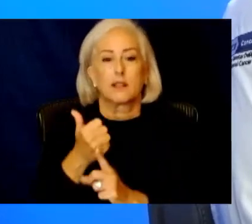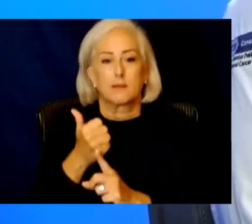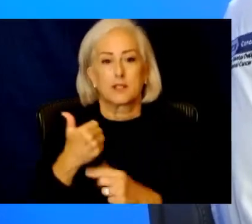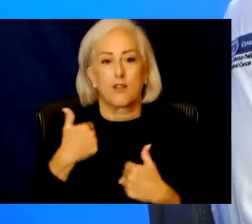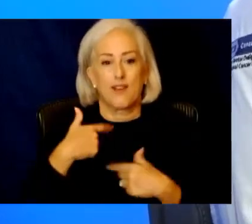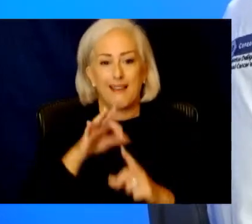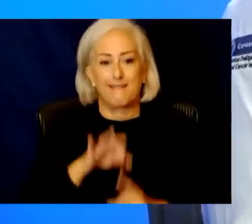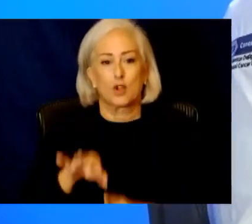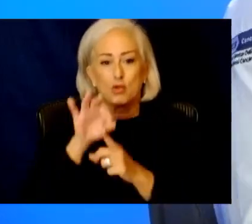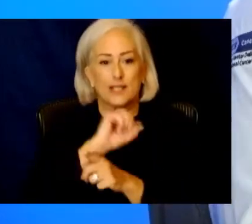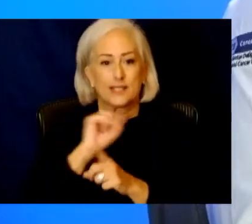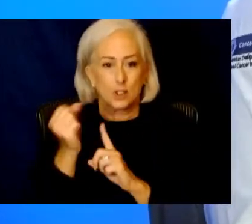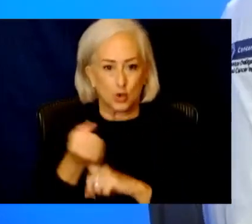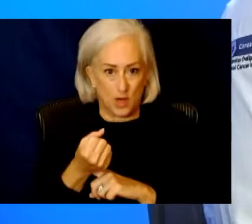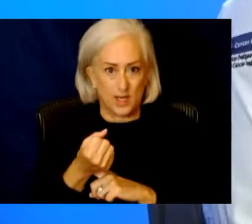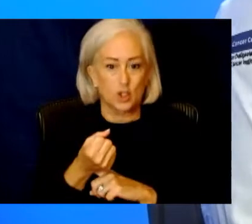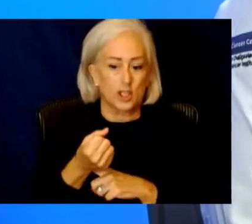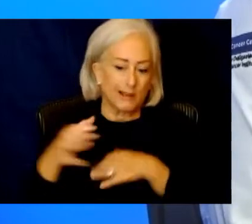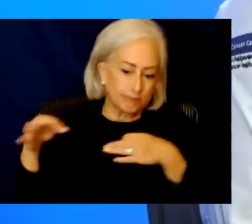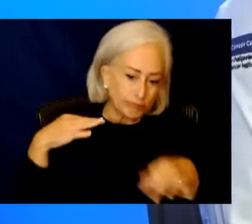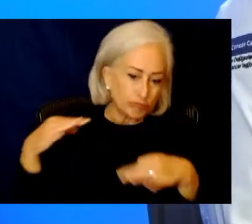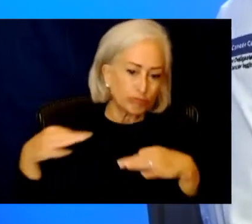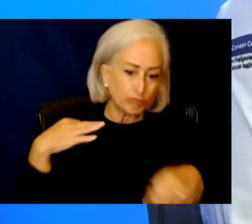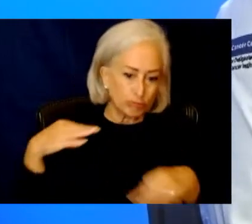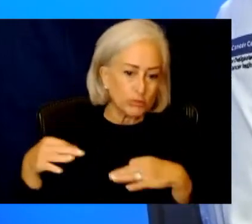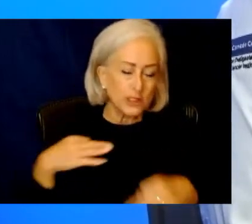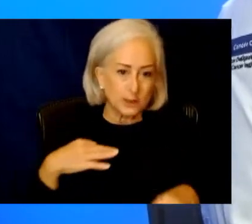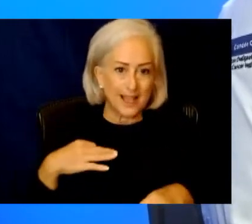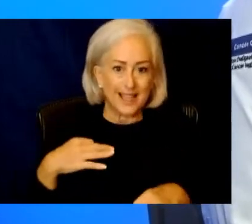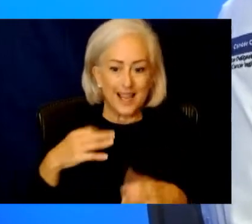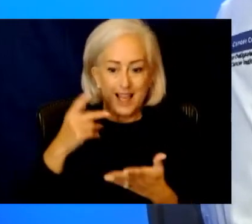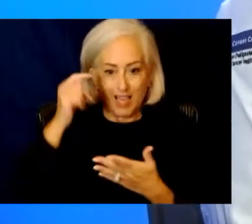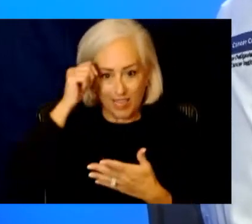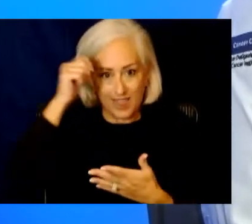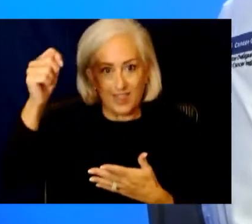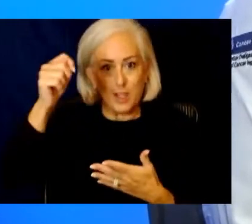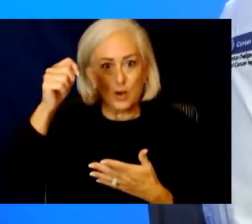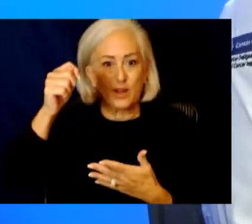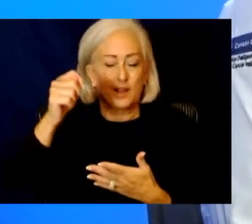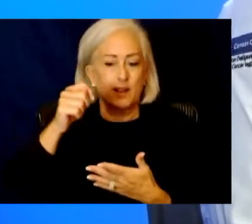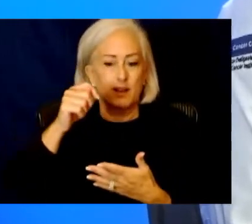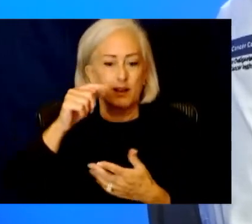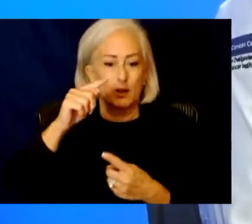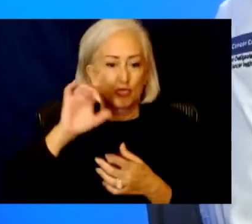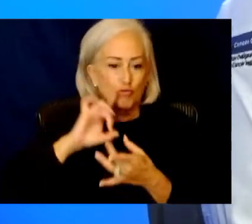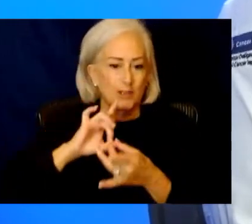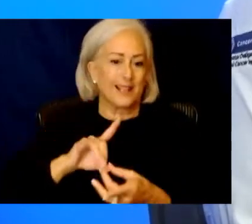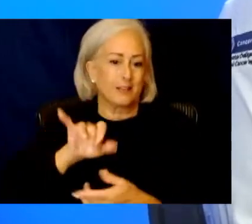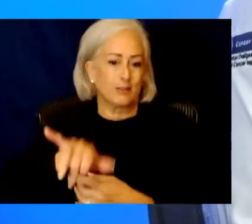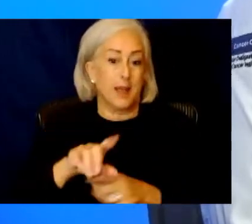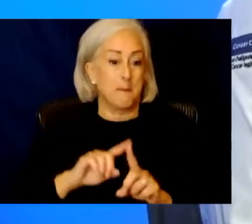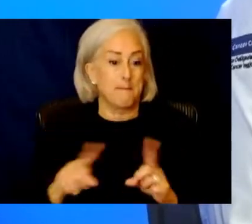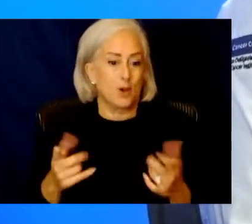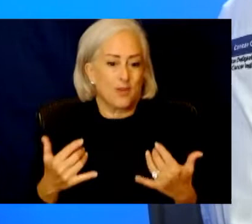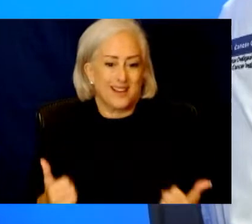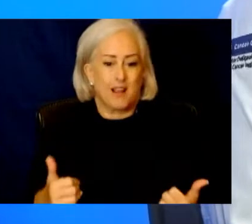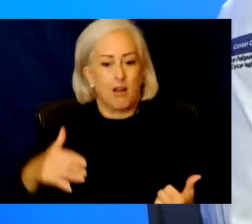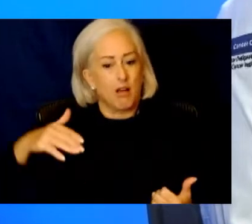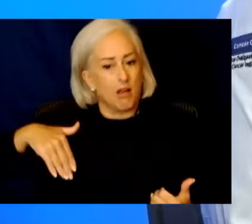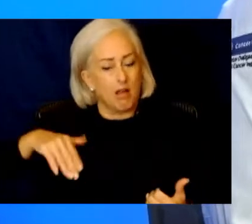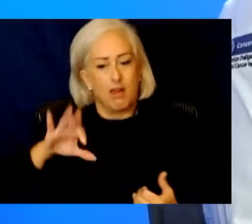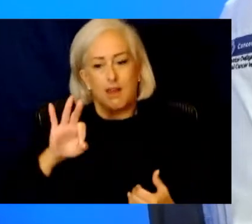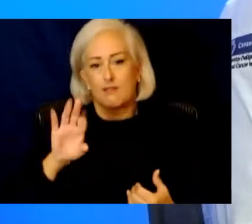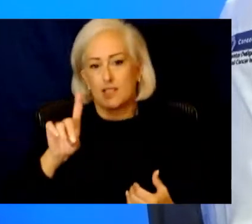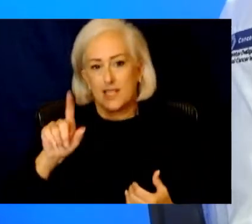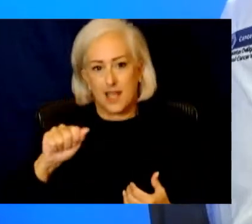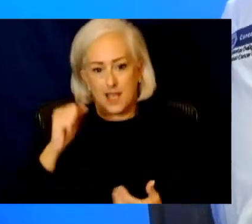situation and kind of explain the theory behind it. But it is unfortunately not FDA approved yet. There has been